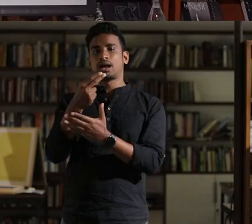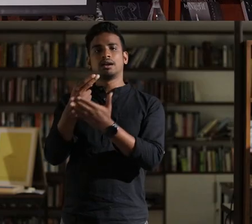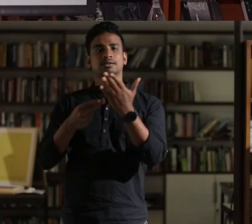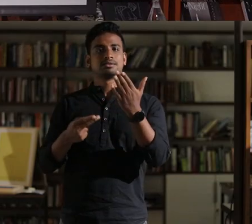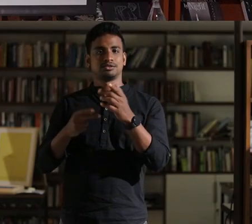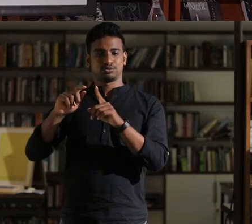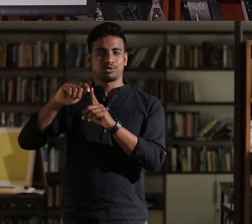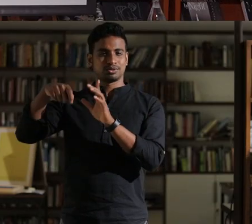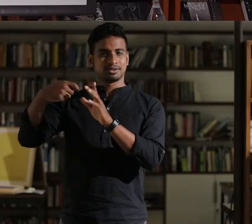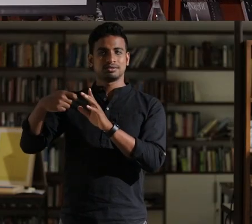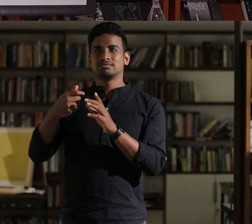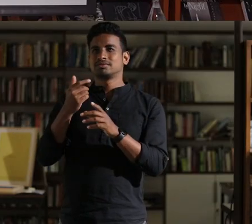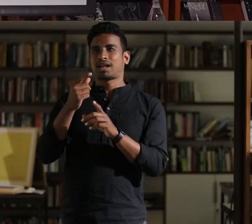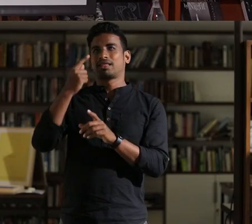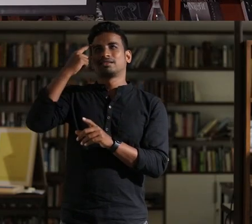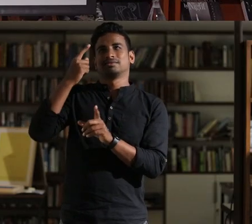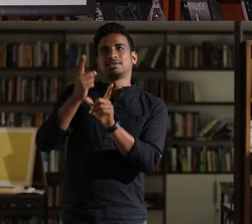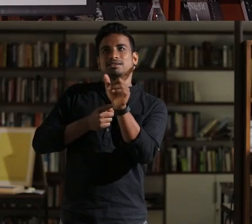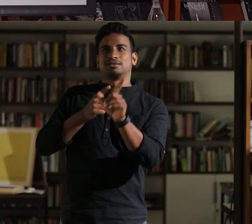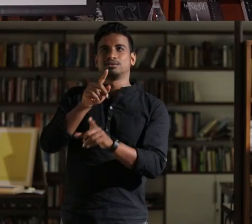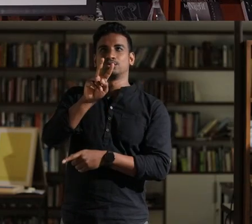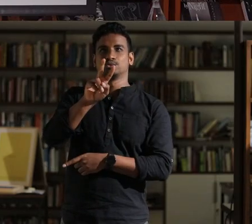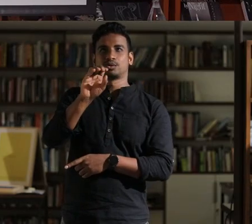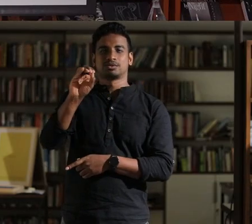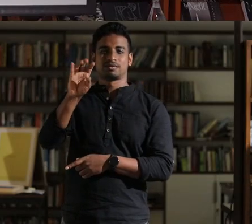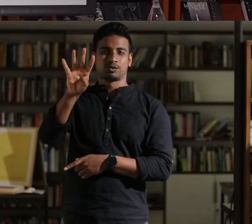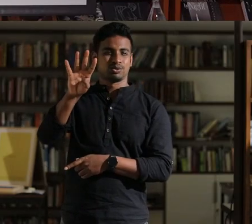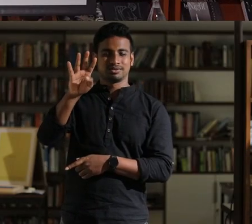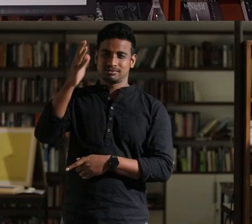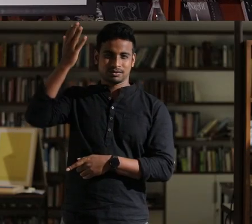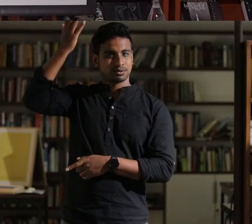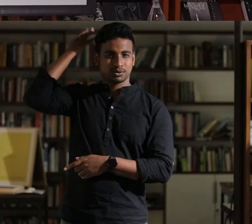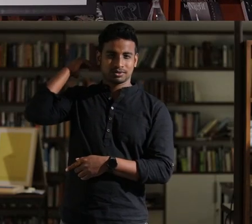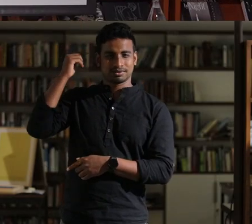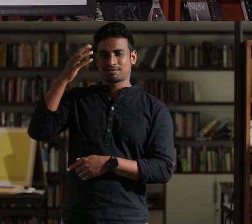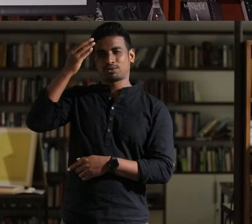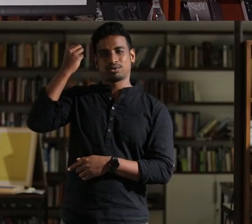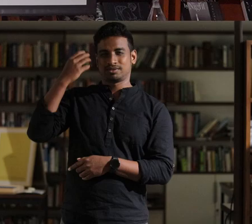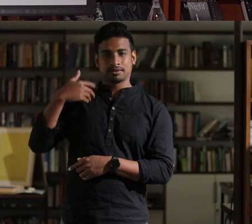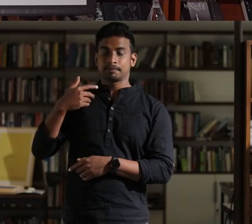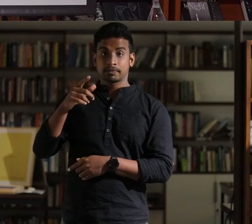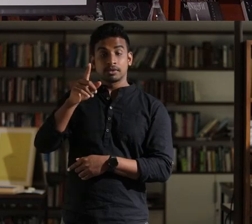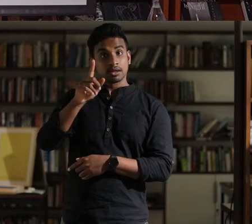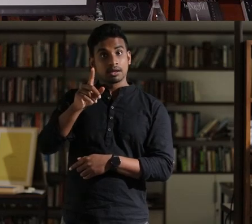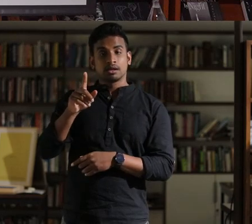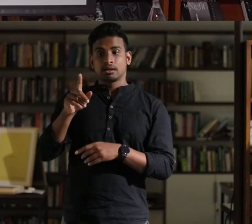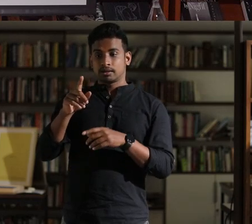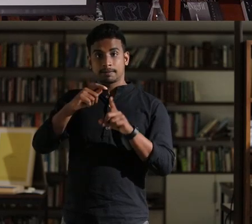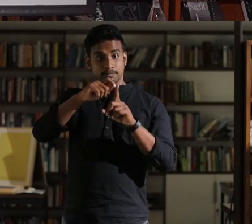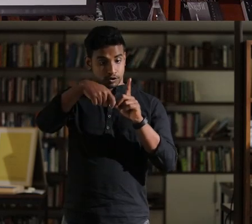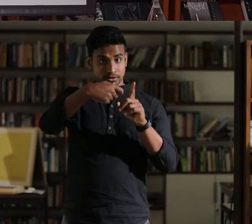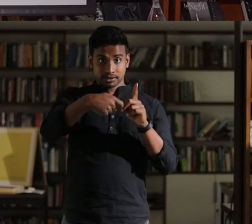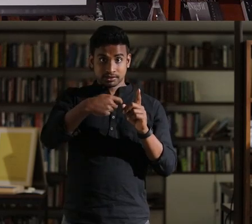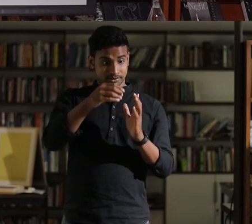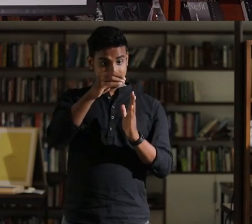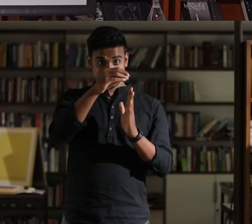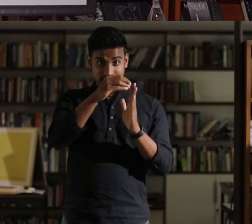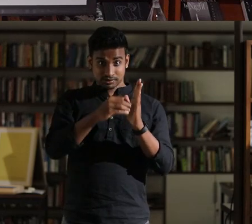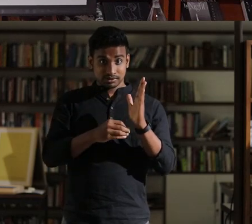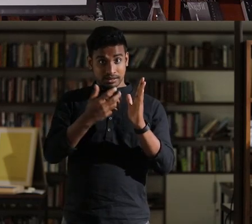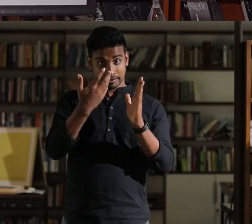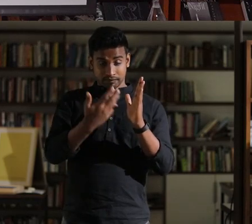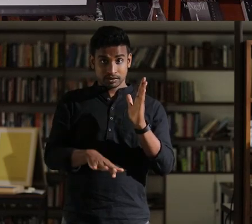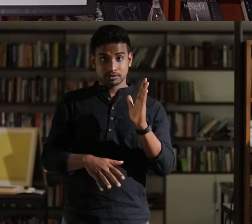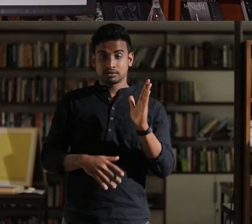when. And what I remember most about that project is when I handed the project report in, it